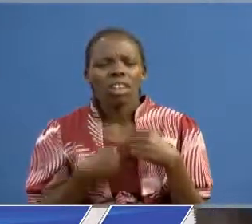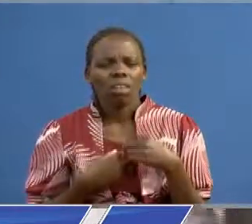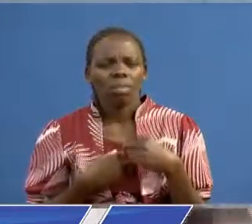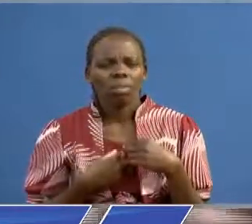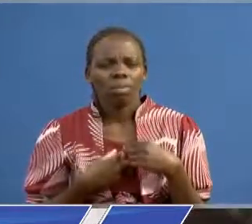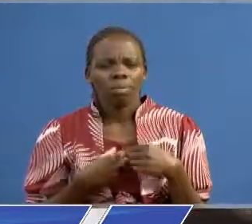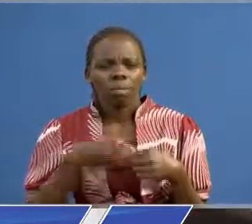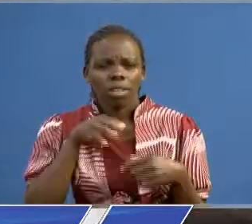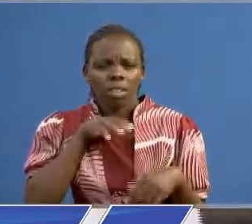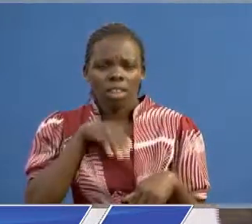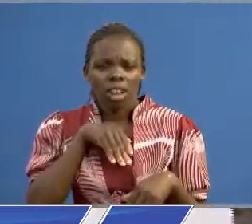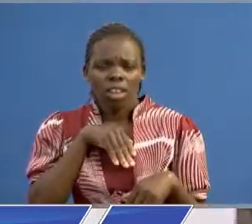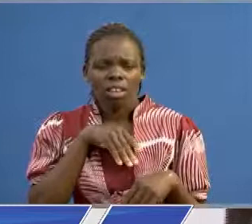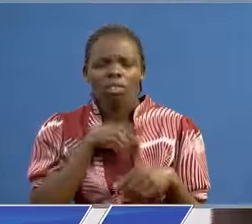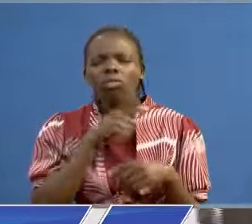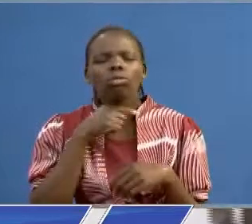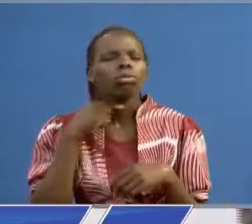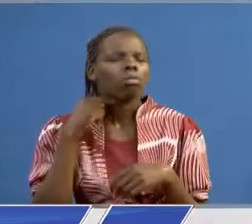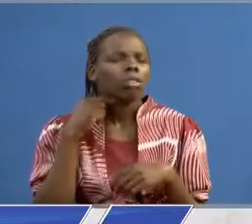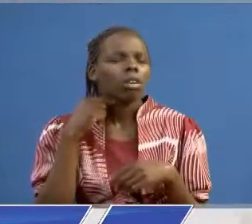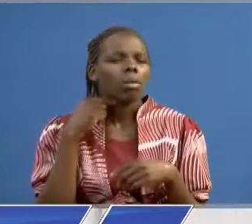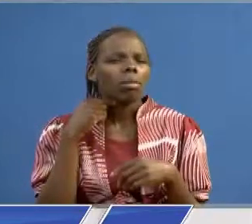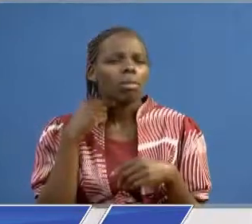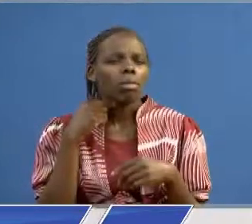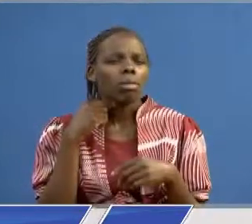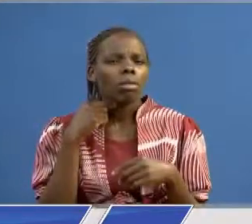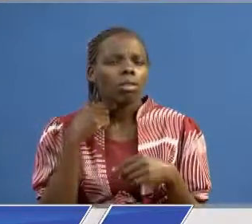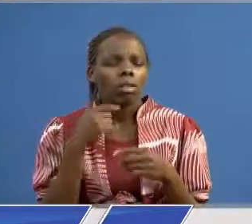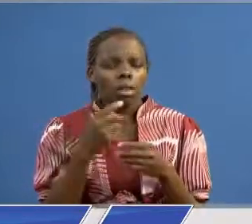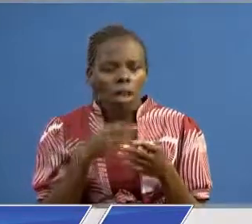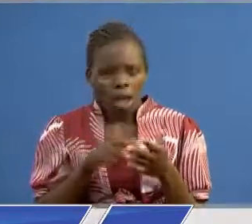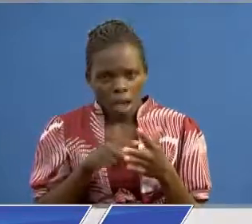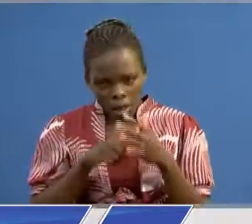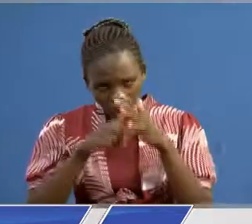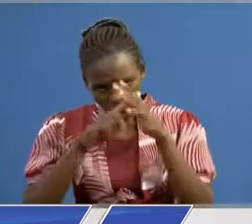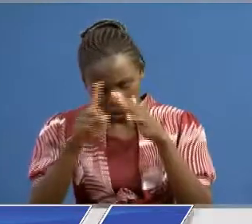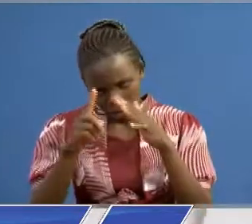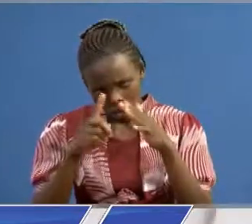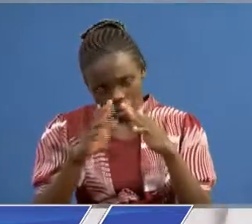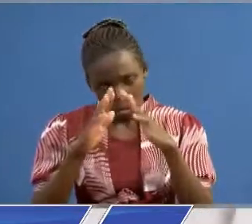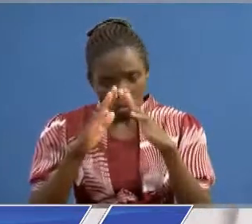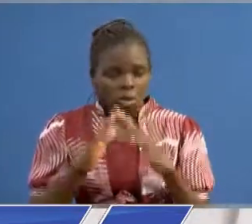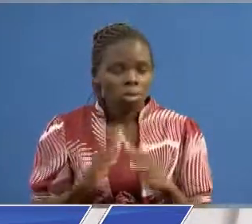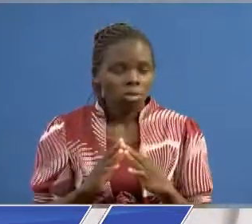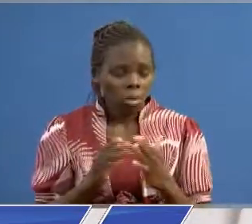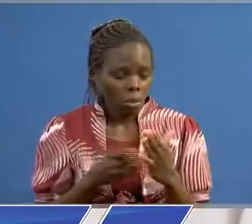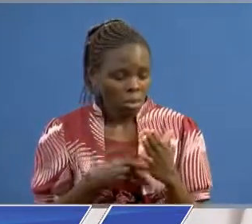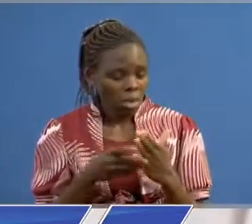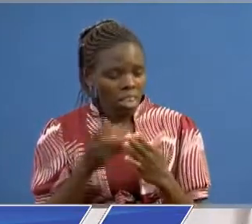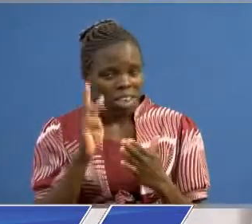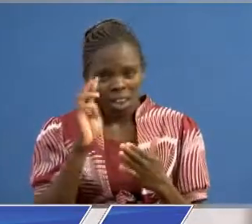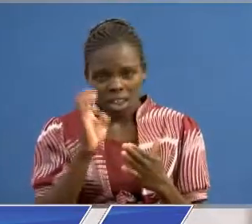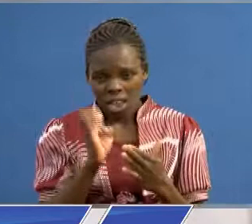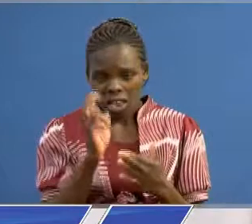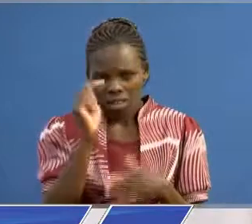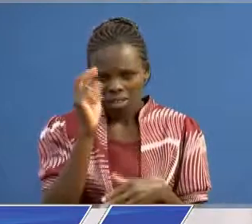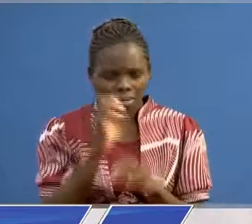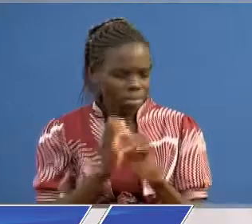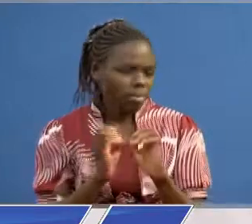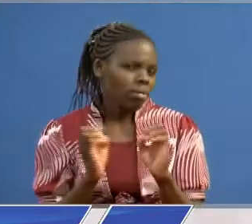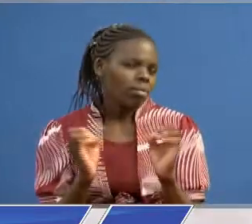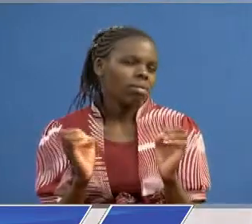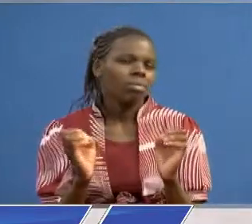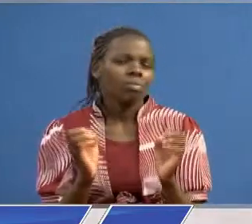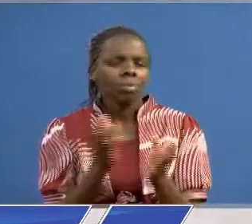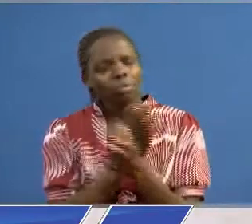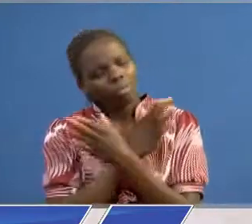of my friend ambaye ni Frederick penye nilikuwa nikilala kama nilitoroka kwa nyumba yangu juu sijalipa rent akapigiwa simu akaambiwa rafiki yako